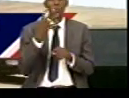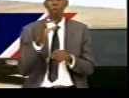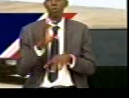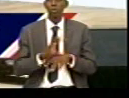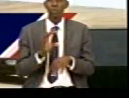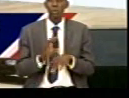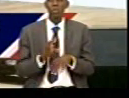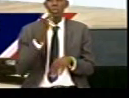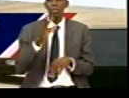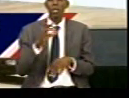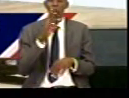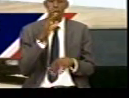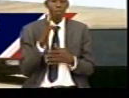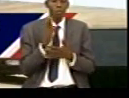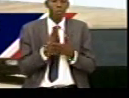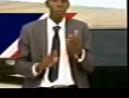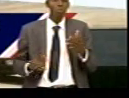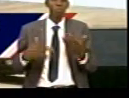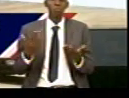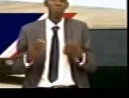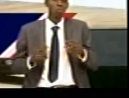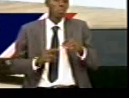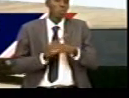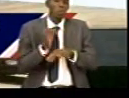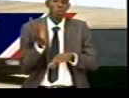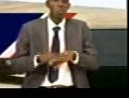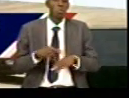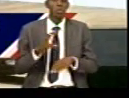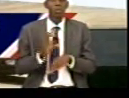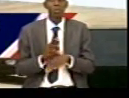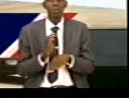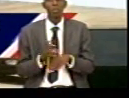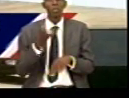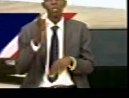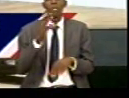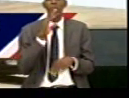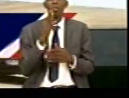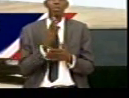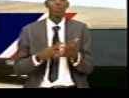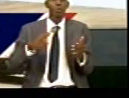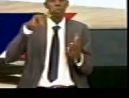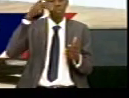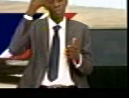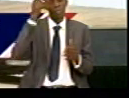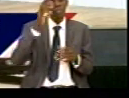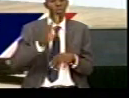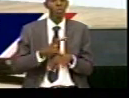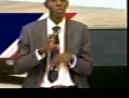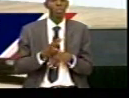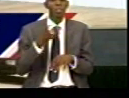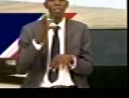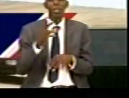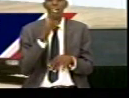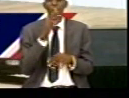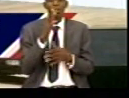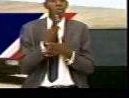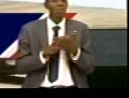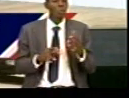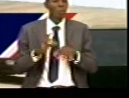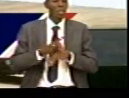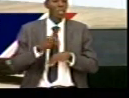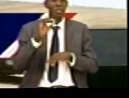even political churches. There are earthly churches. There are